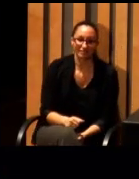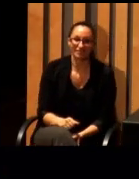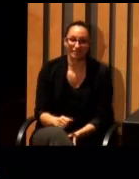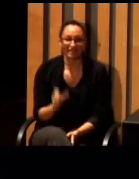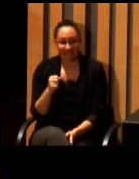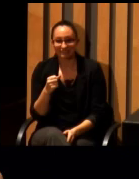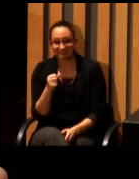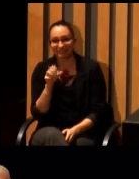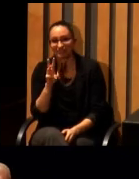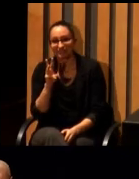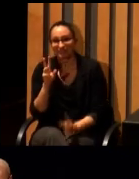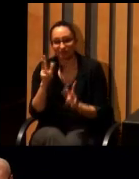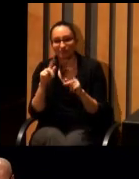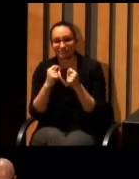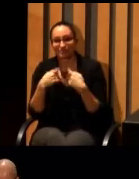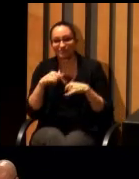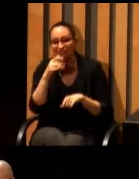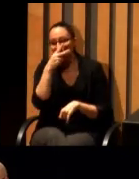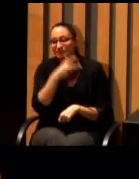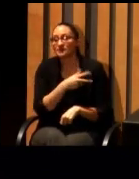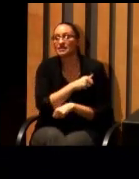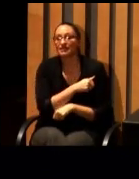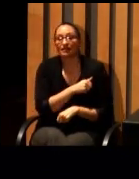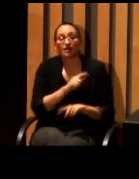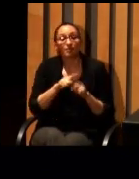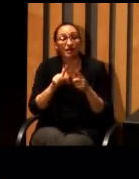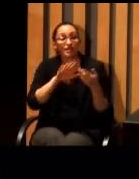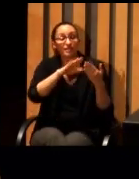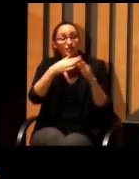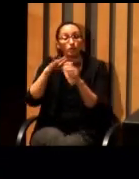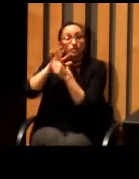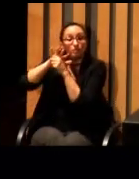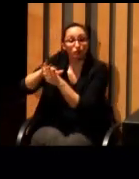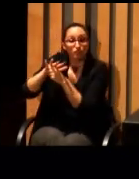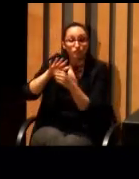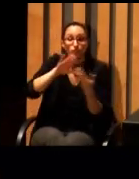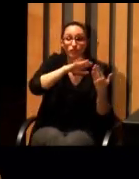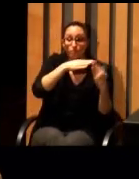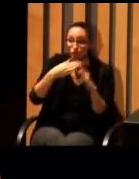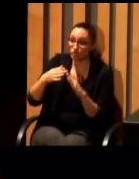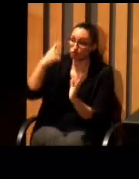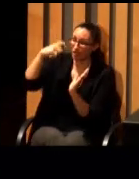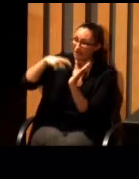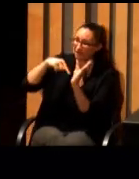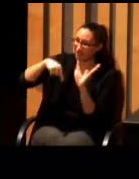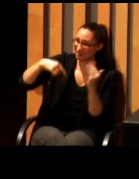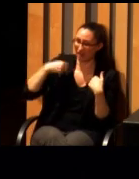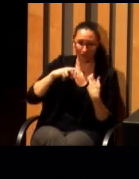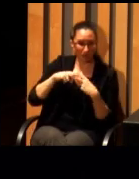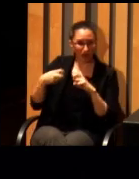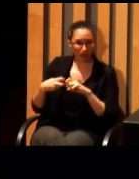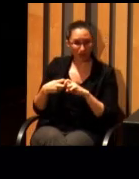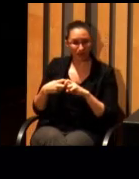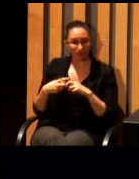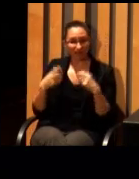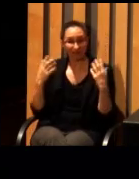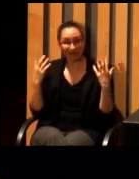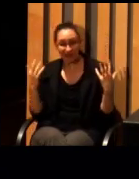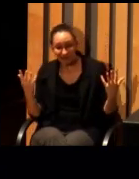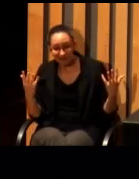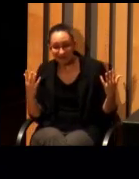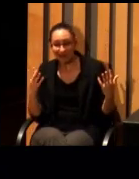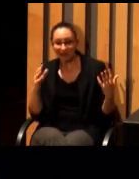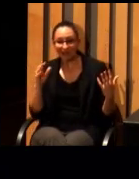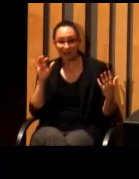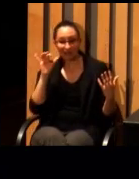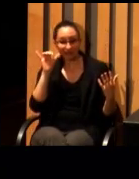that community pressure and community recognition of a problem is something that at some point